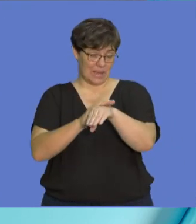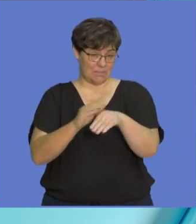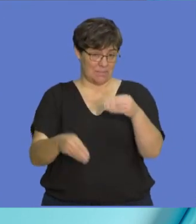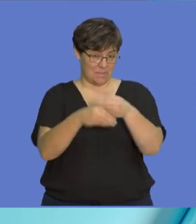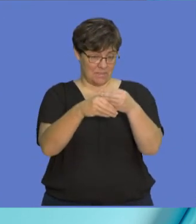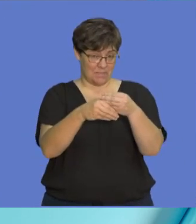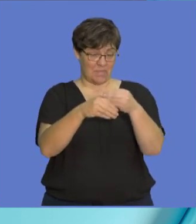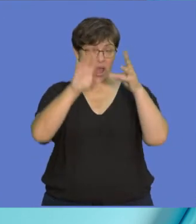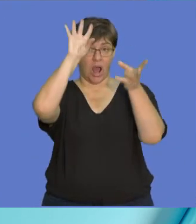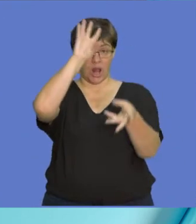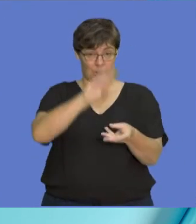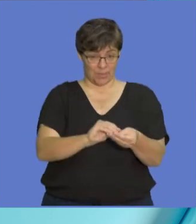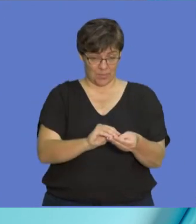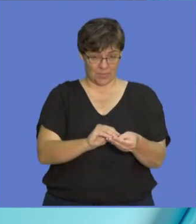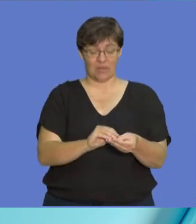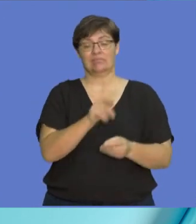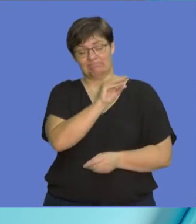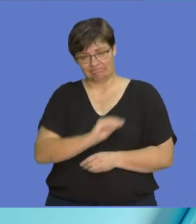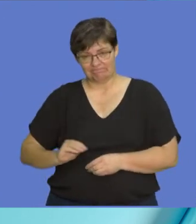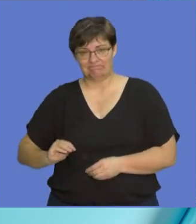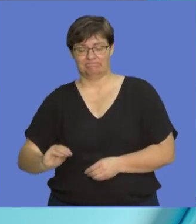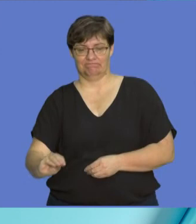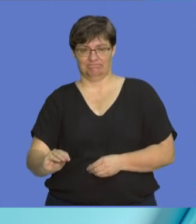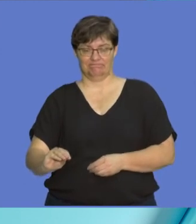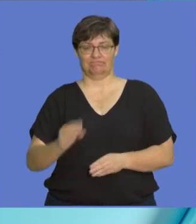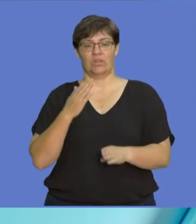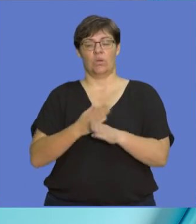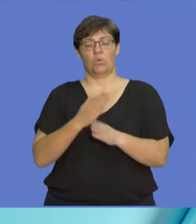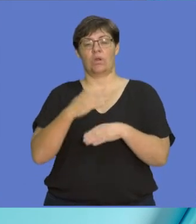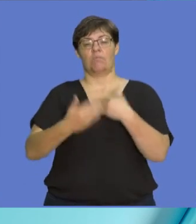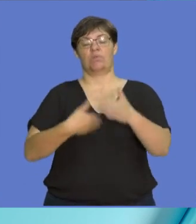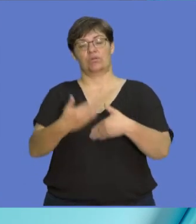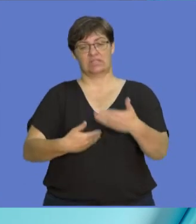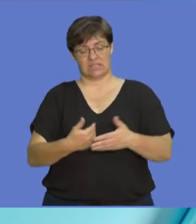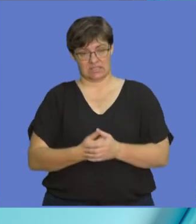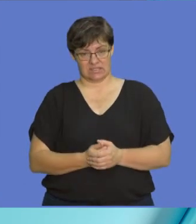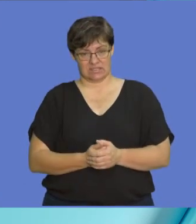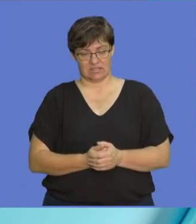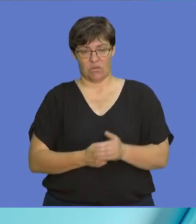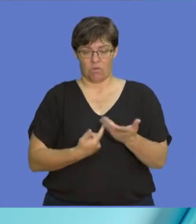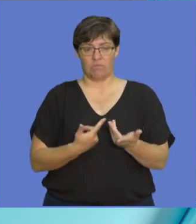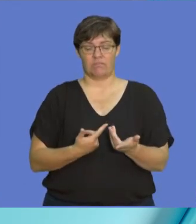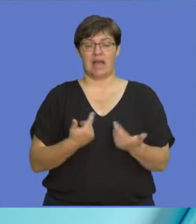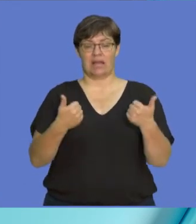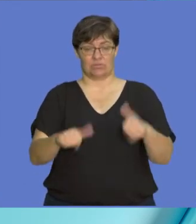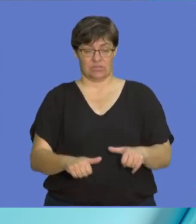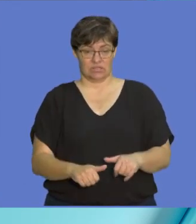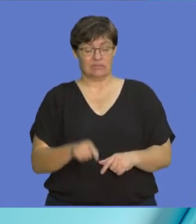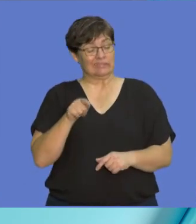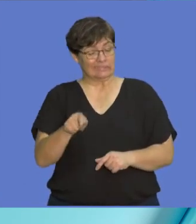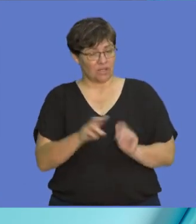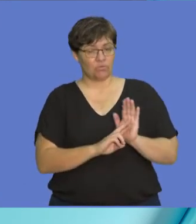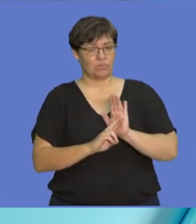it, the total amount is what goes into my work in process or work in progress account, because